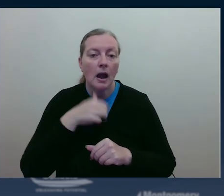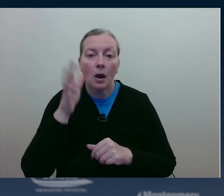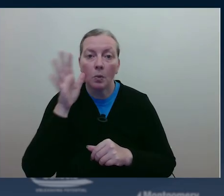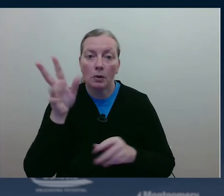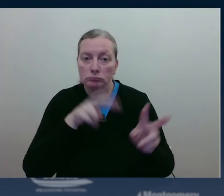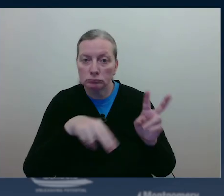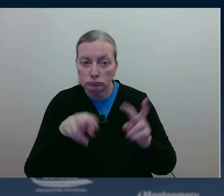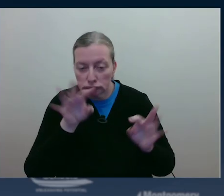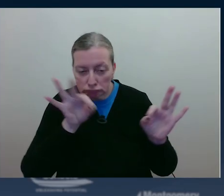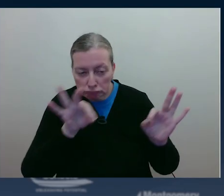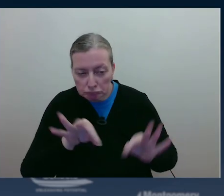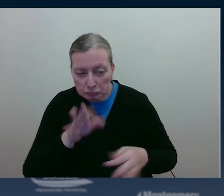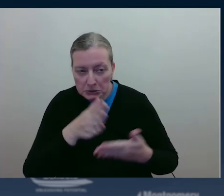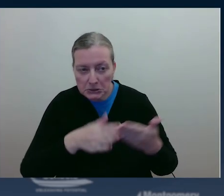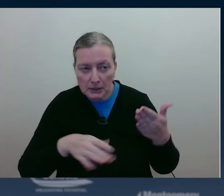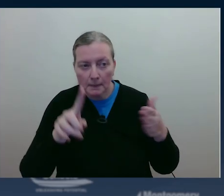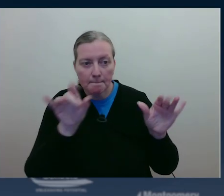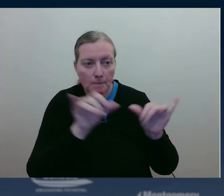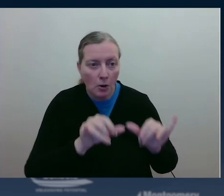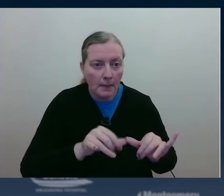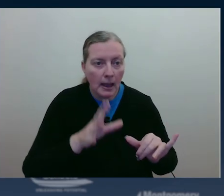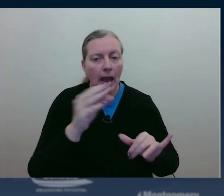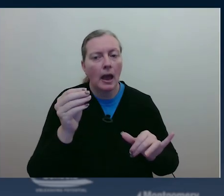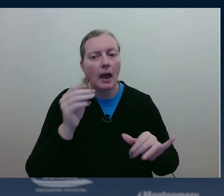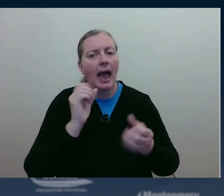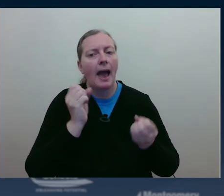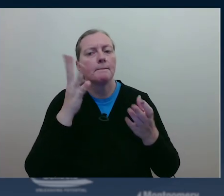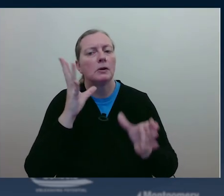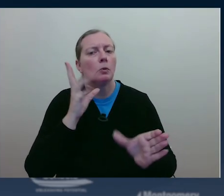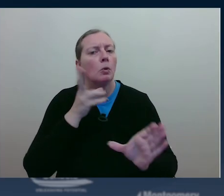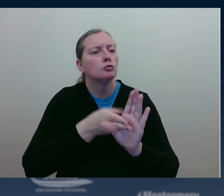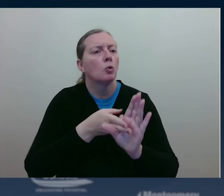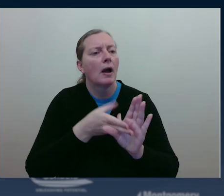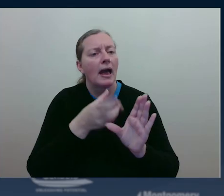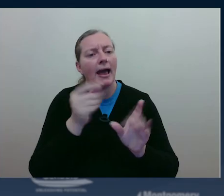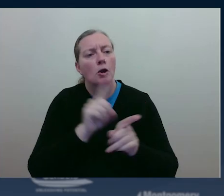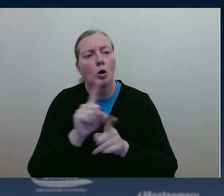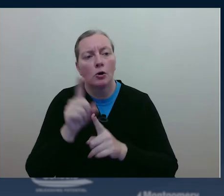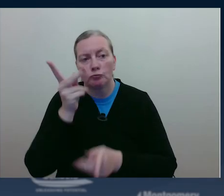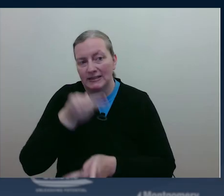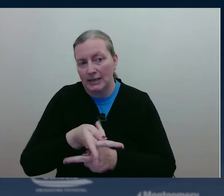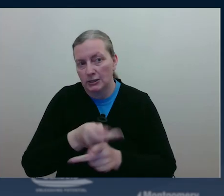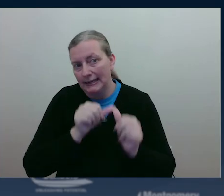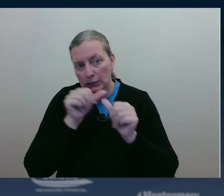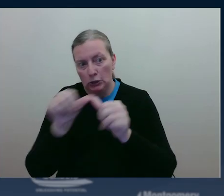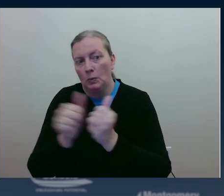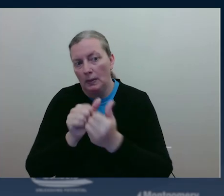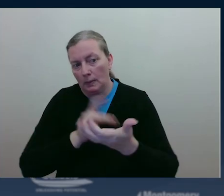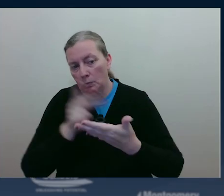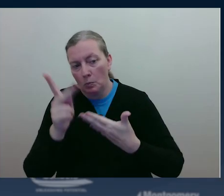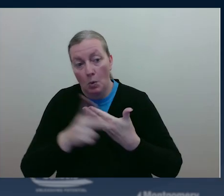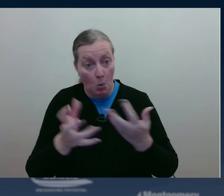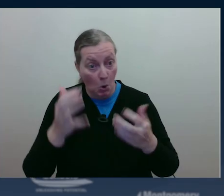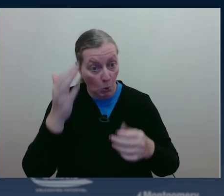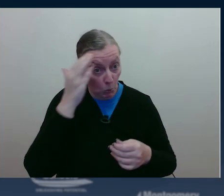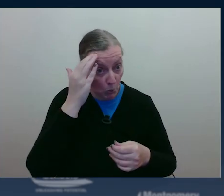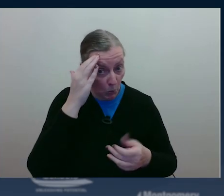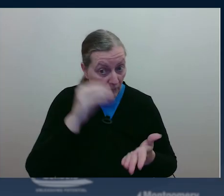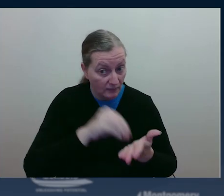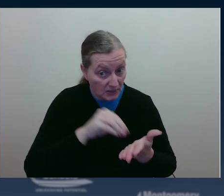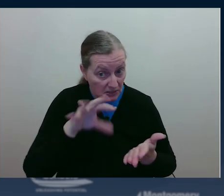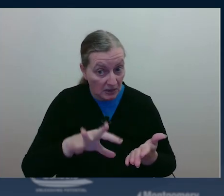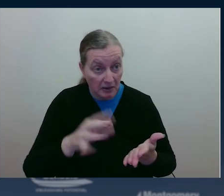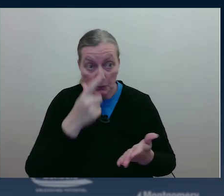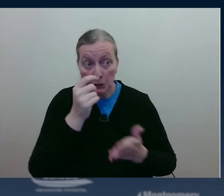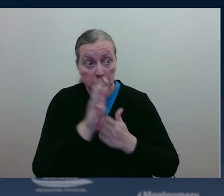and retention. And that is important because we want to know if students are interested in the program and